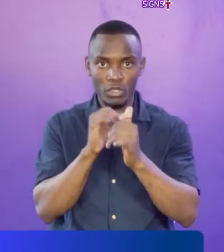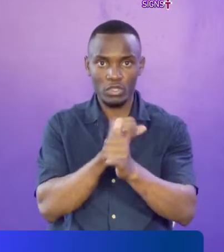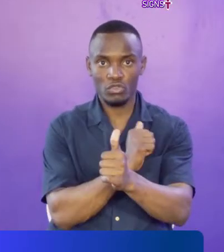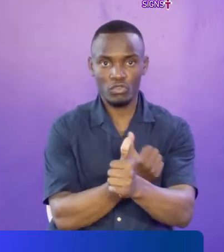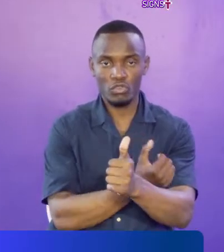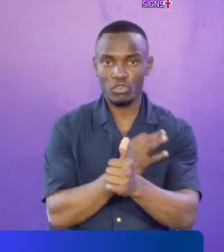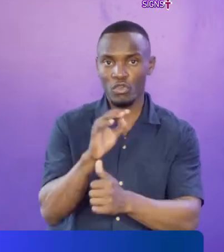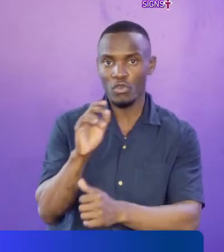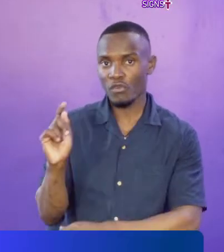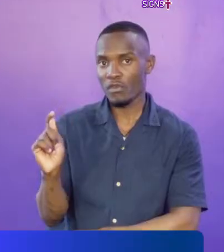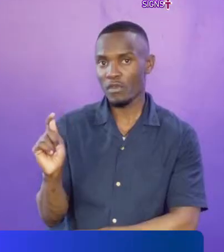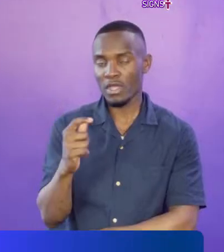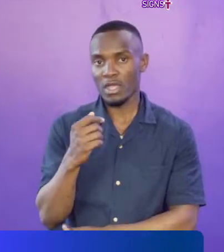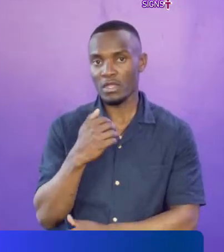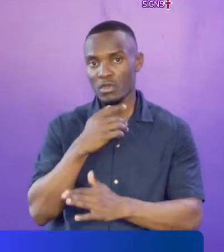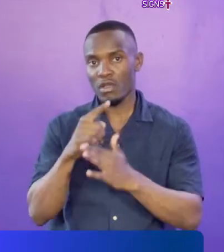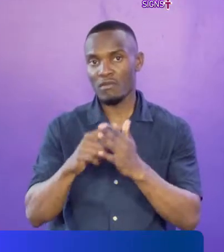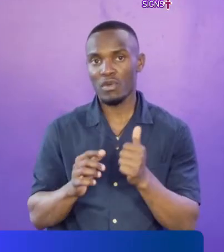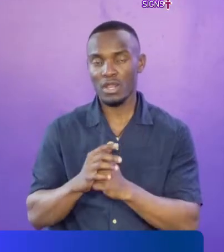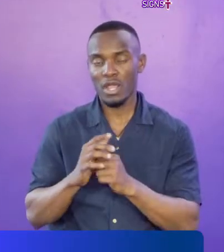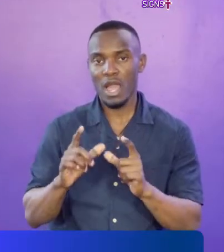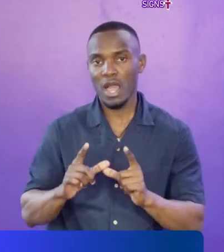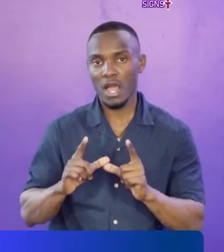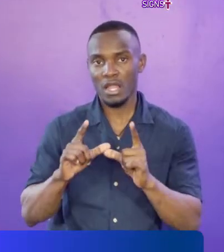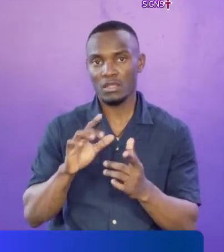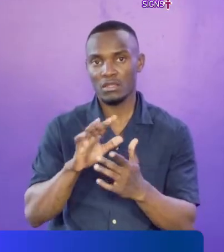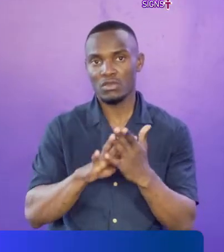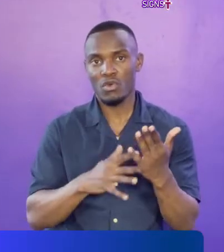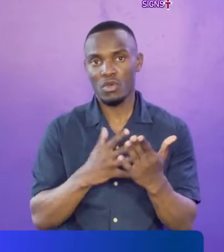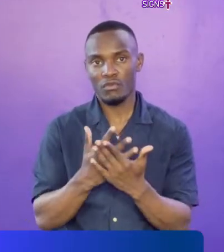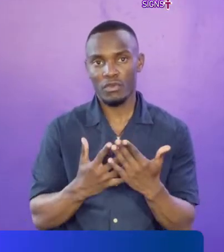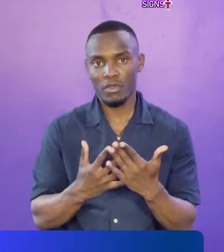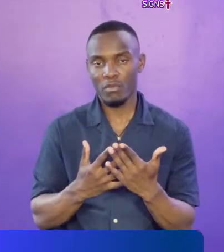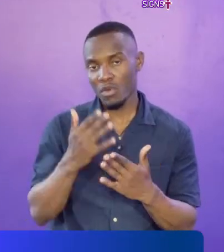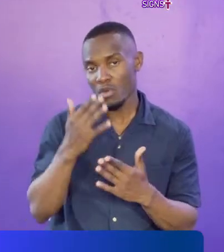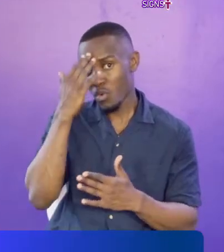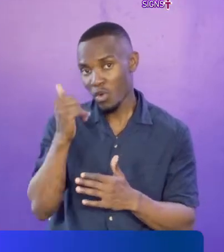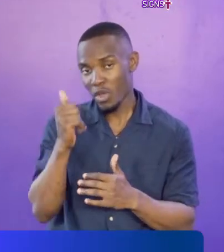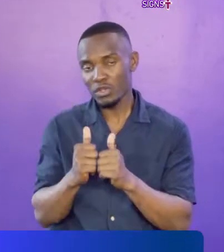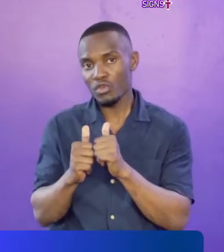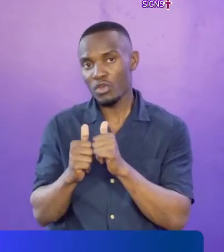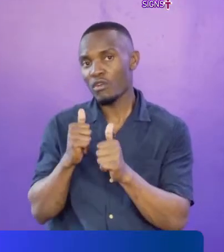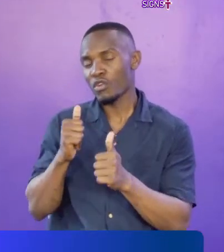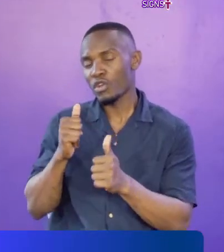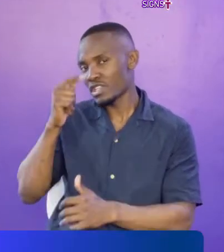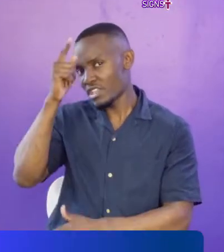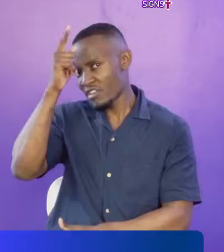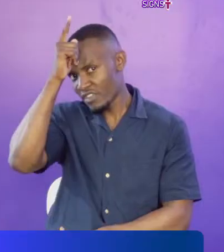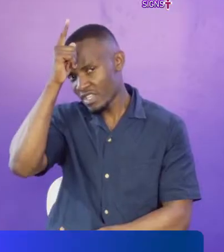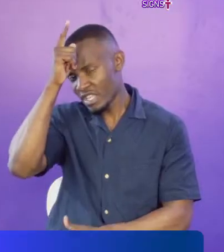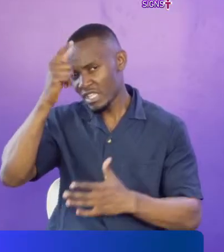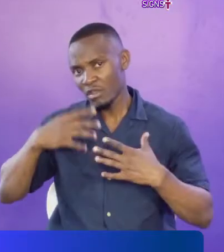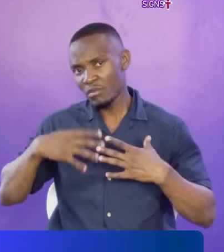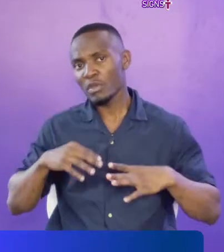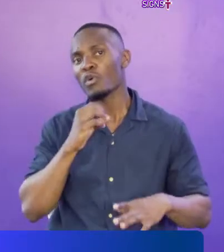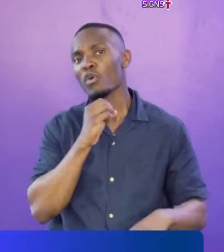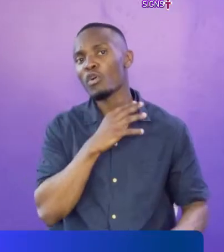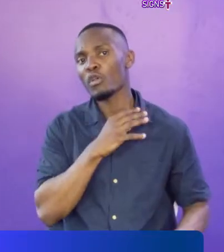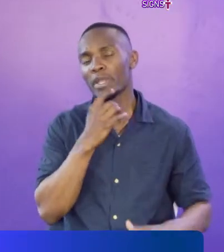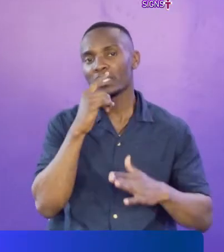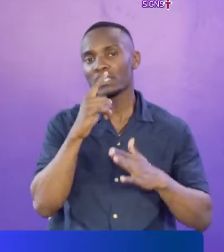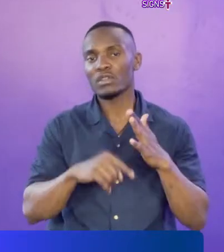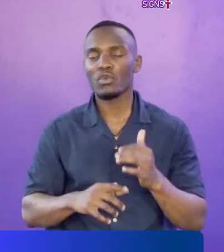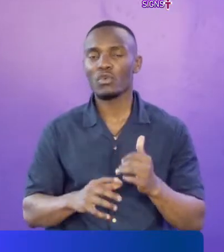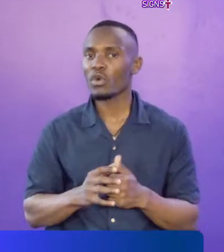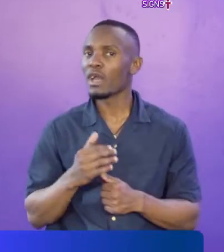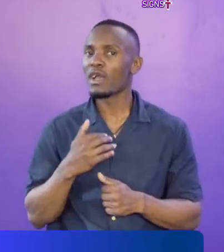licensing framework, so that hata mtaani watu hawasemi napata internet bonoko the way they do with